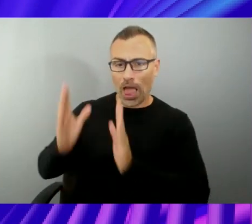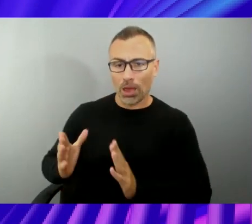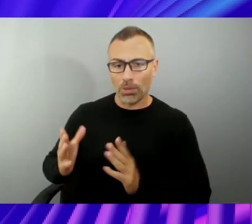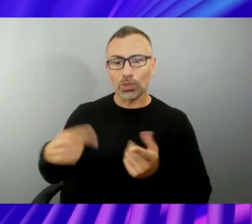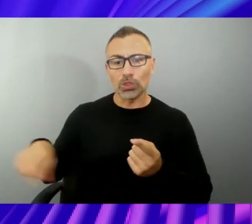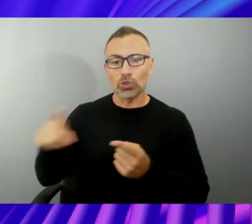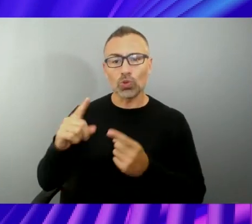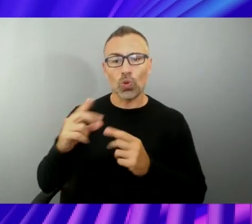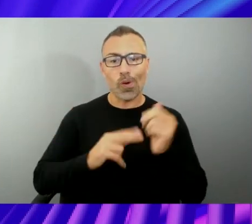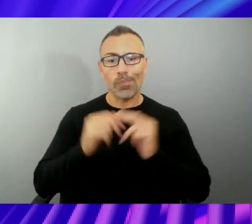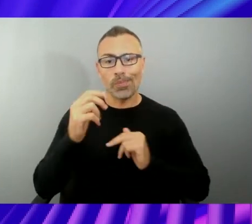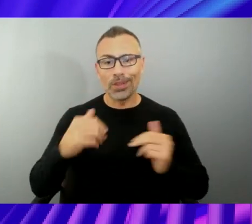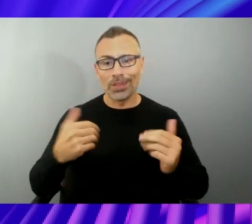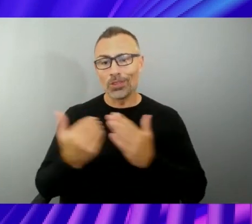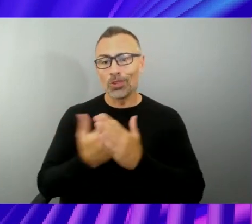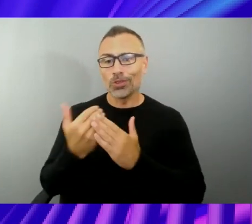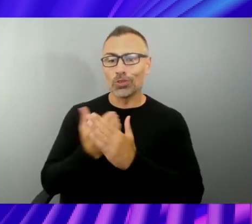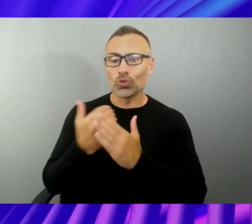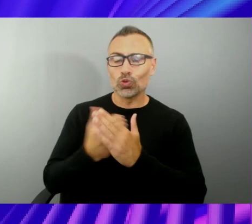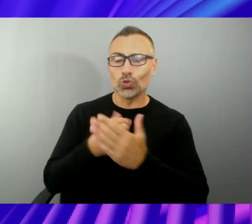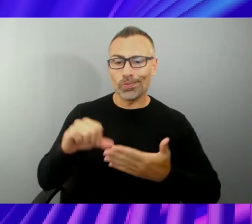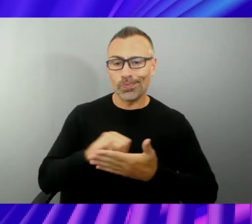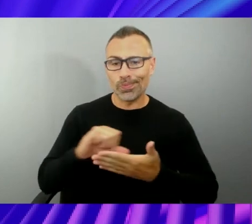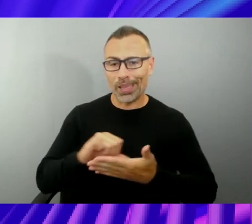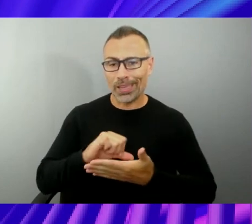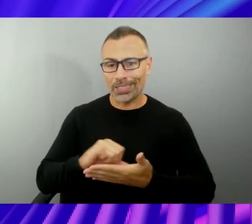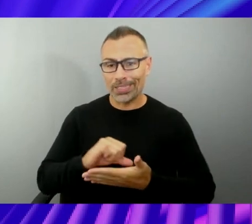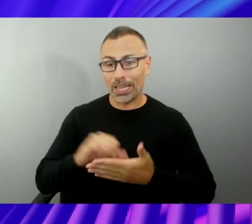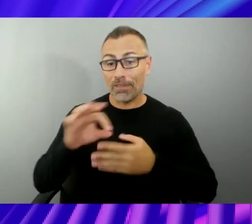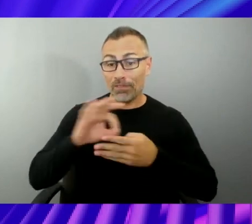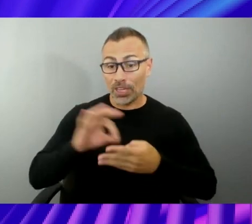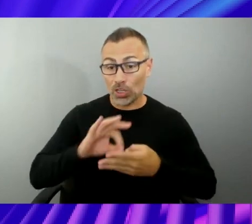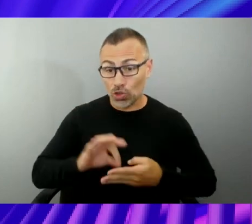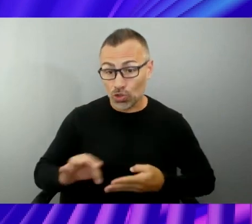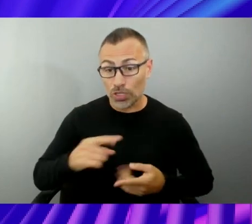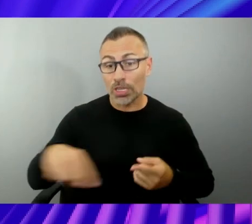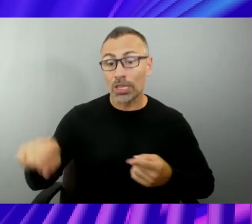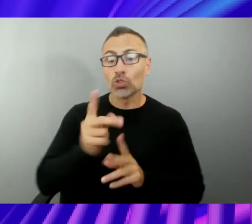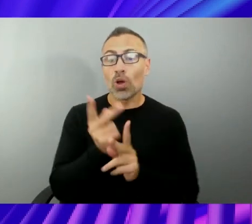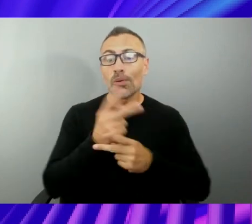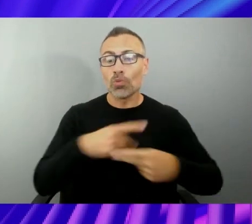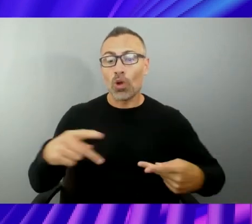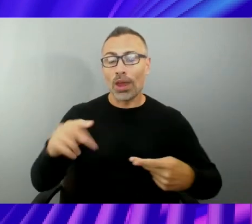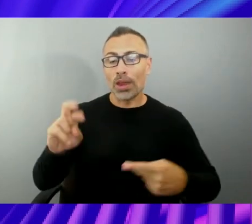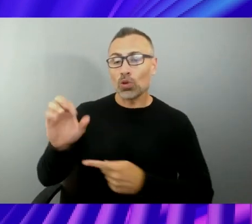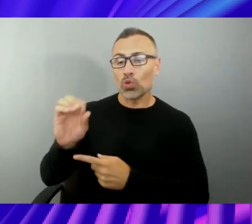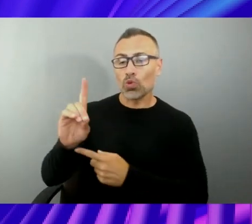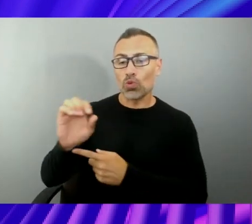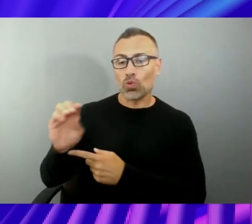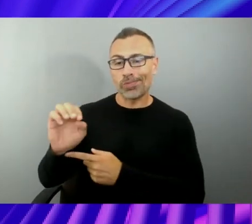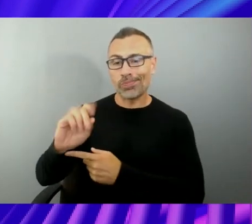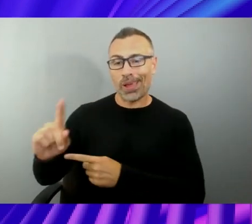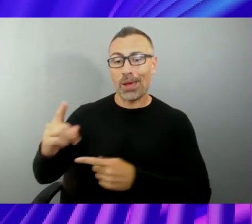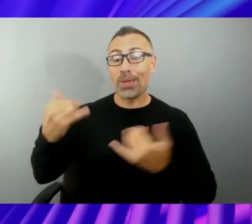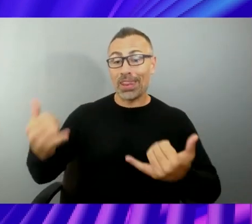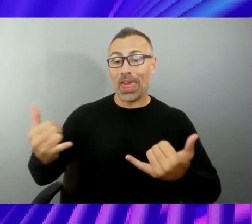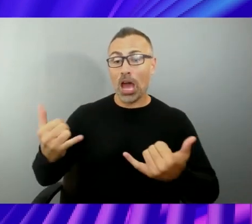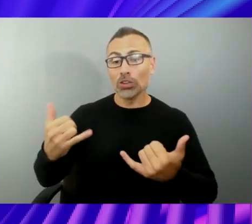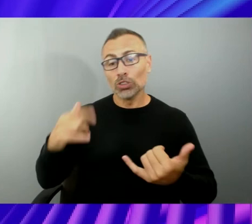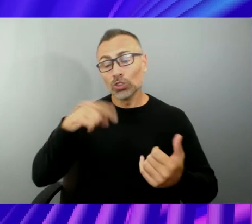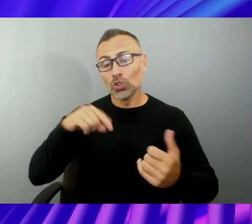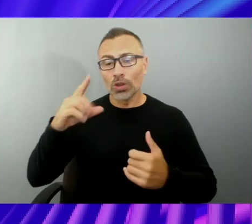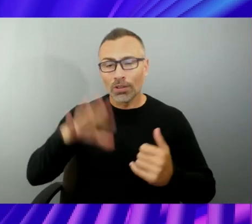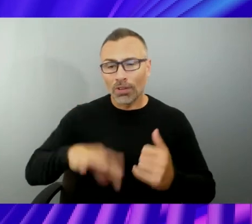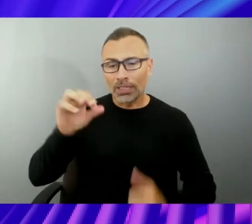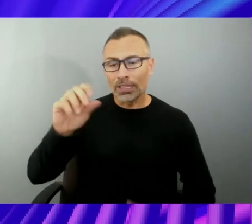new features. And our product roadmap is in GitHub. And yeah. if any of the customer, if you are looking for new features,